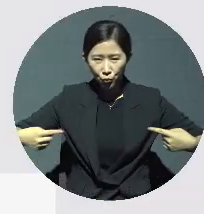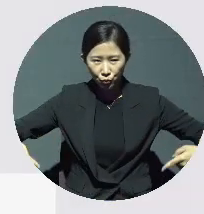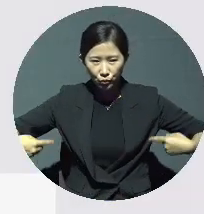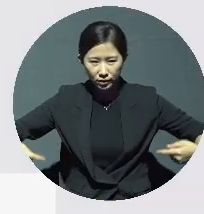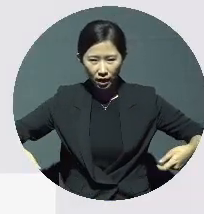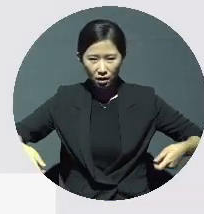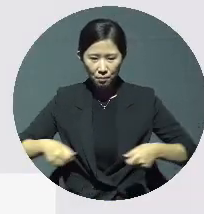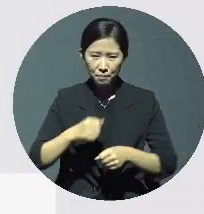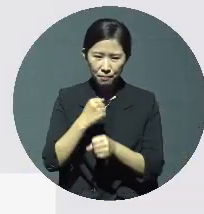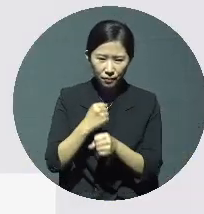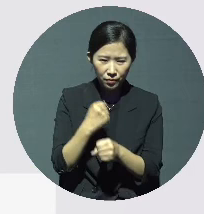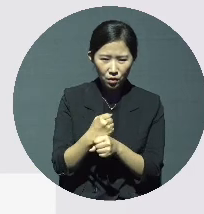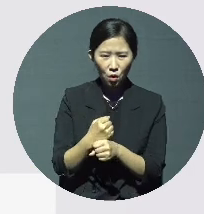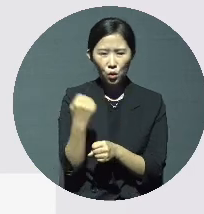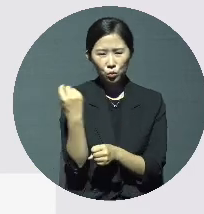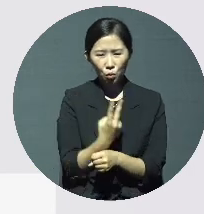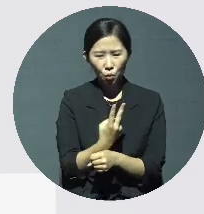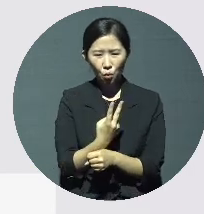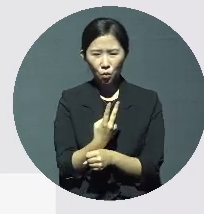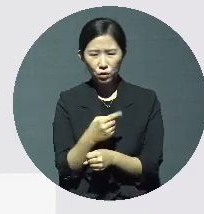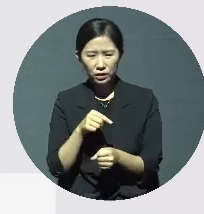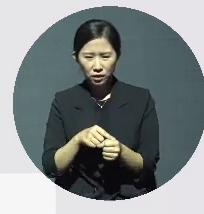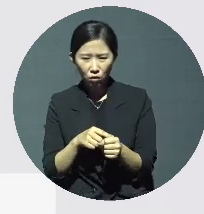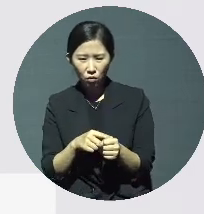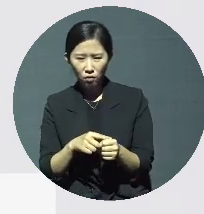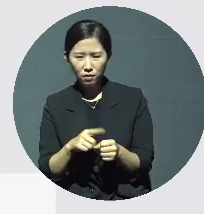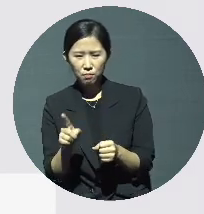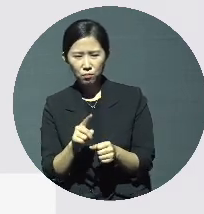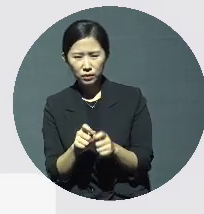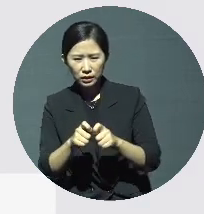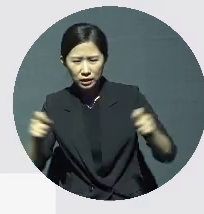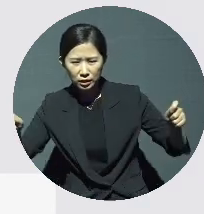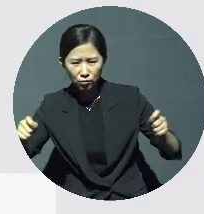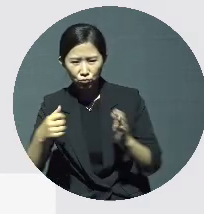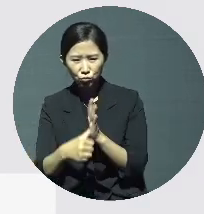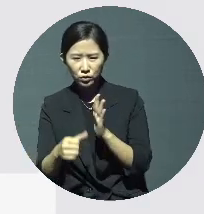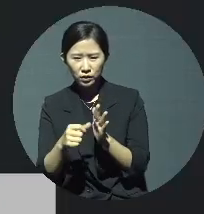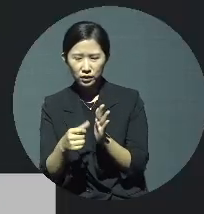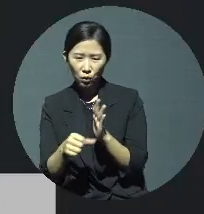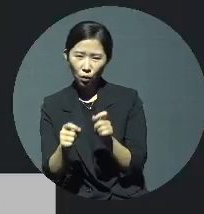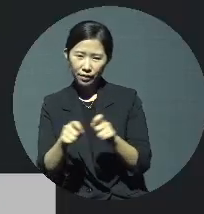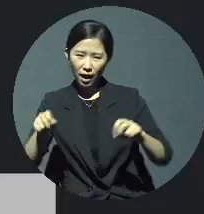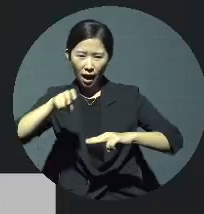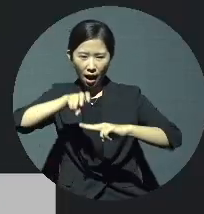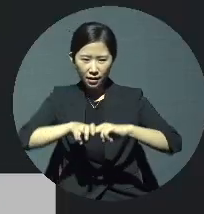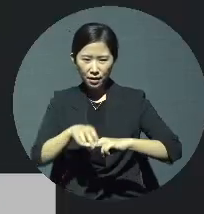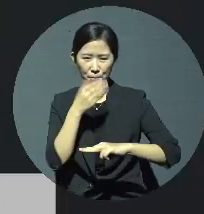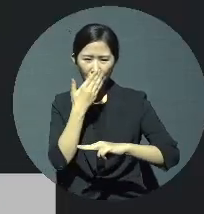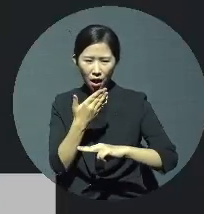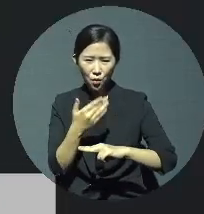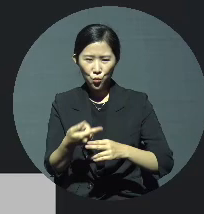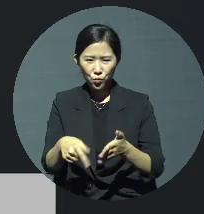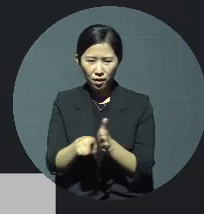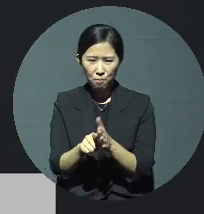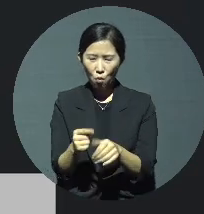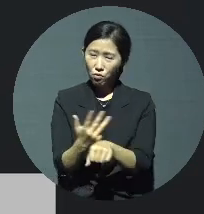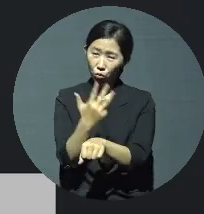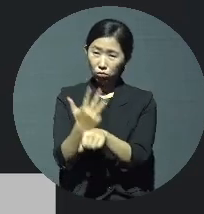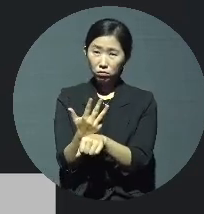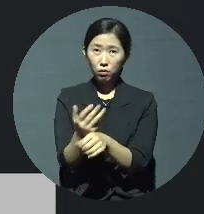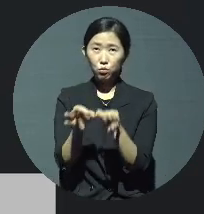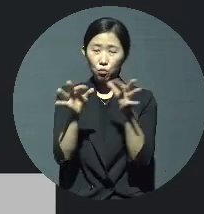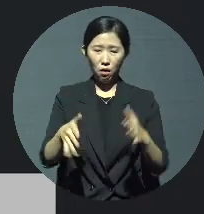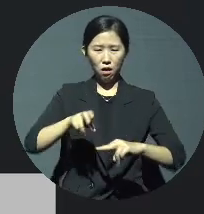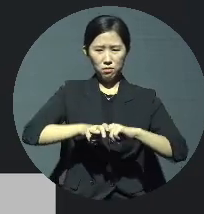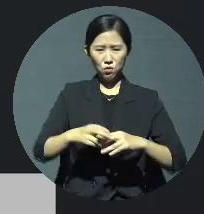much more comfortable seating component, which the person would sit in, obviously a long amount of time, 18 hours a day, but feel great and comfortable in